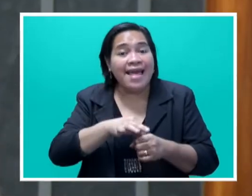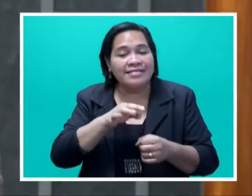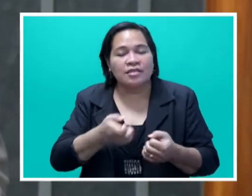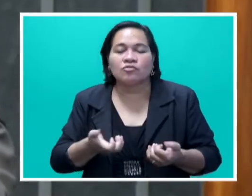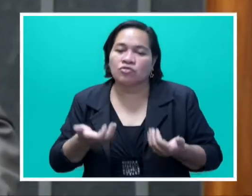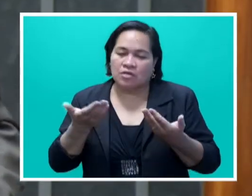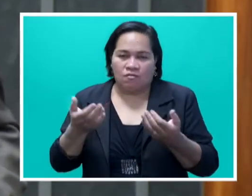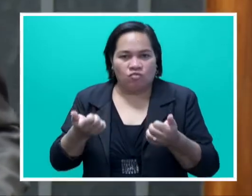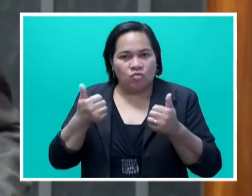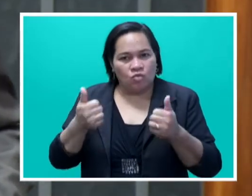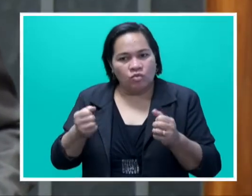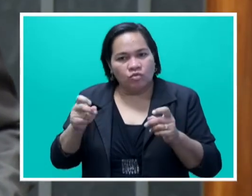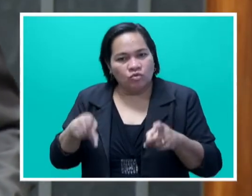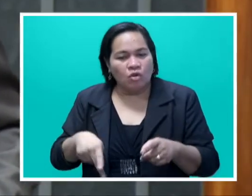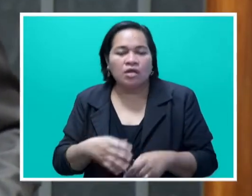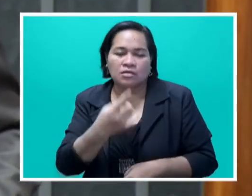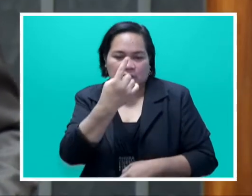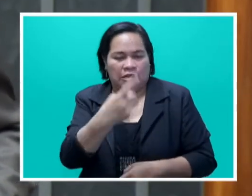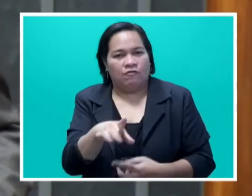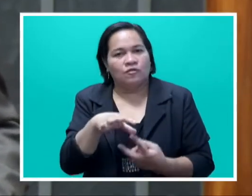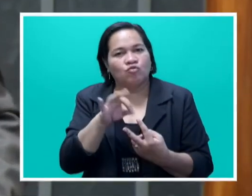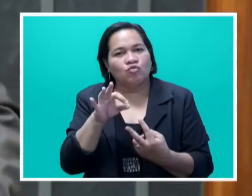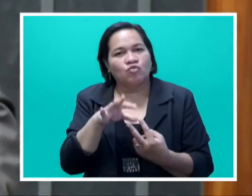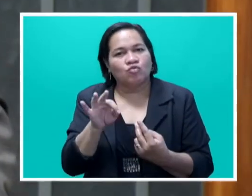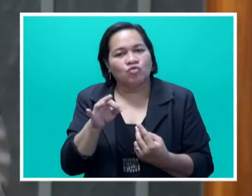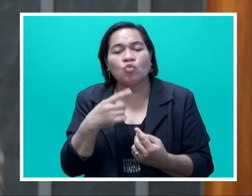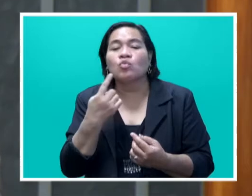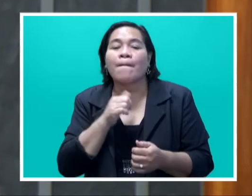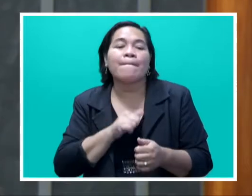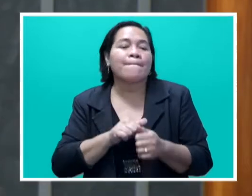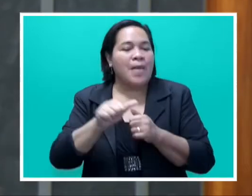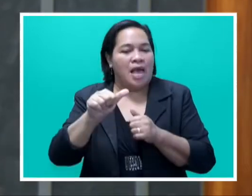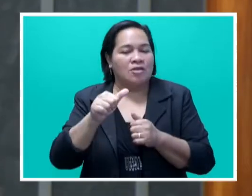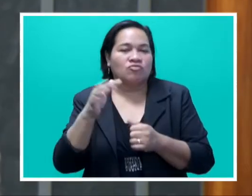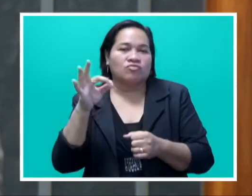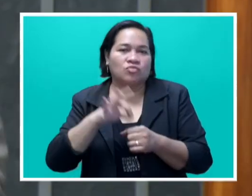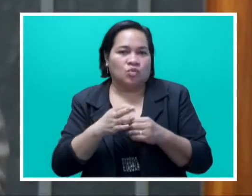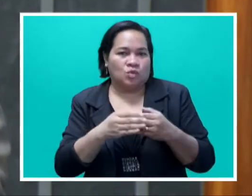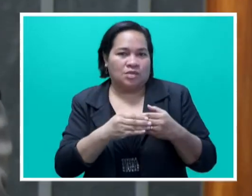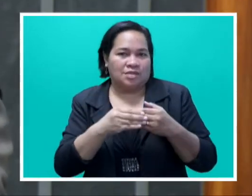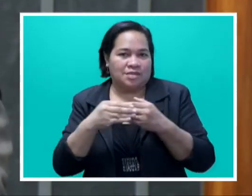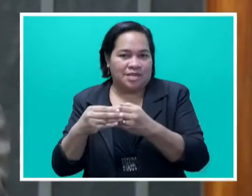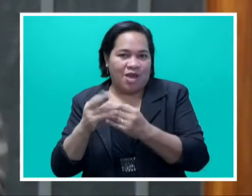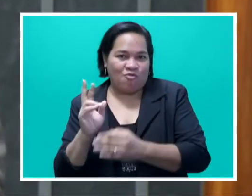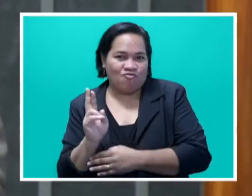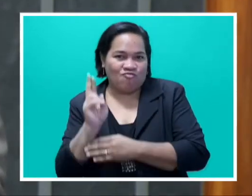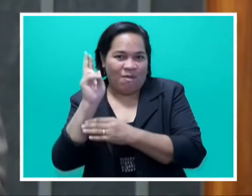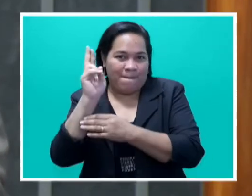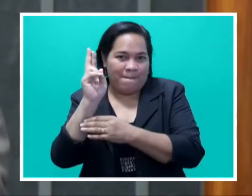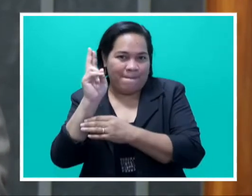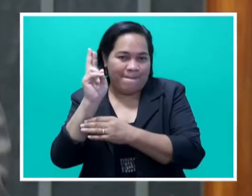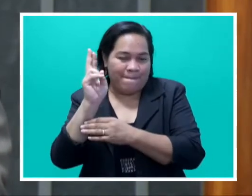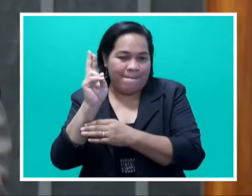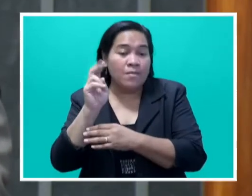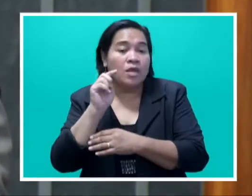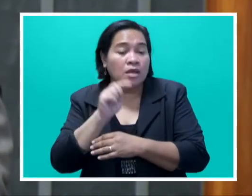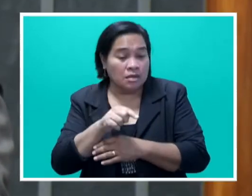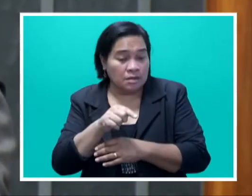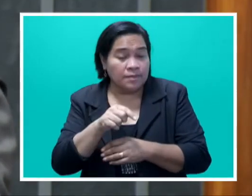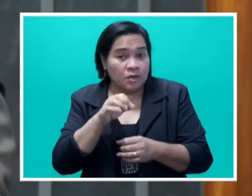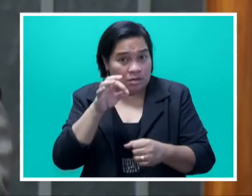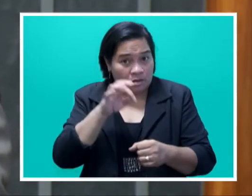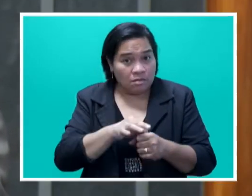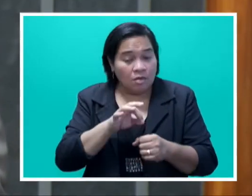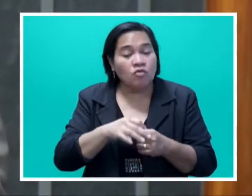tick off on their choices for the best of the best, to represent them. It is the platform that